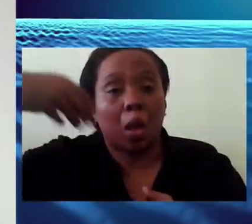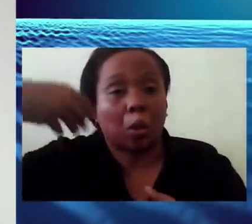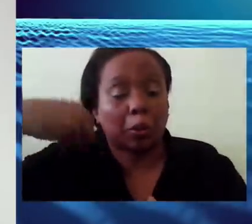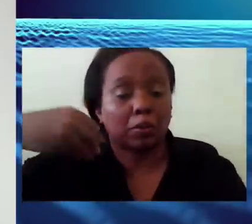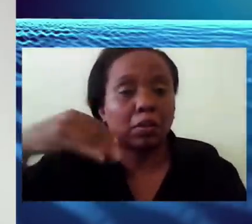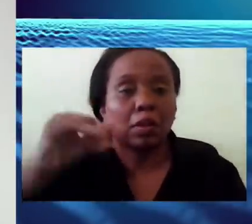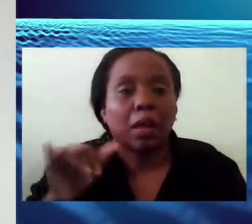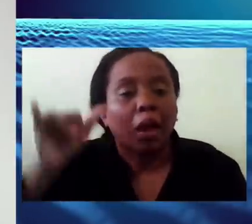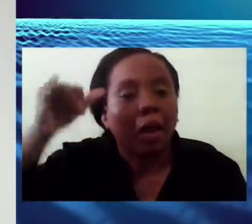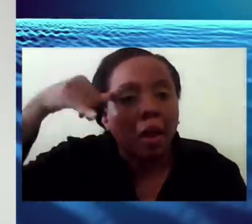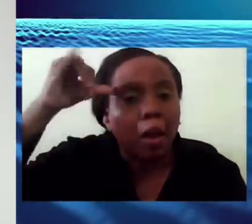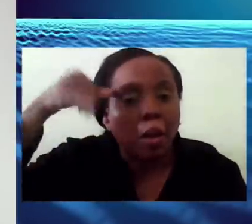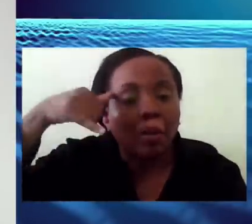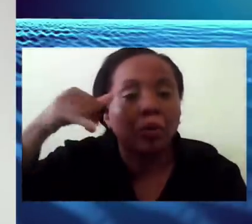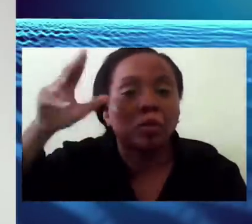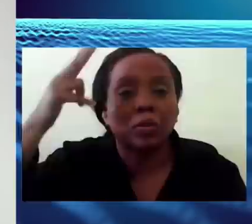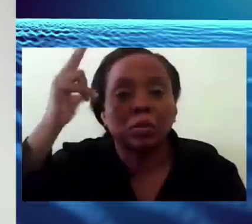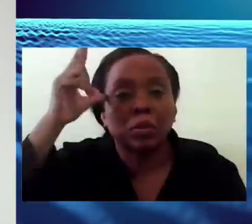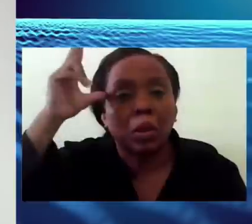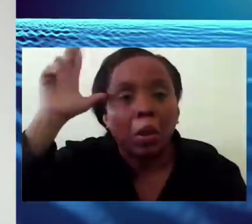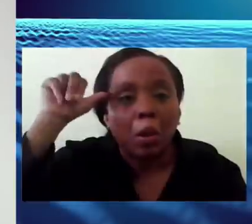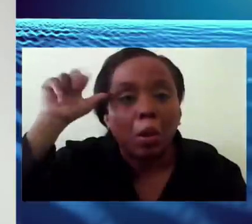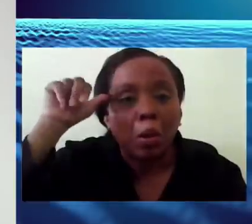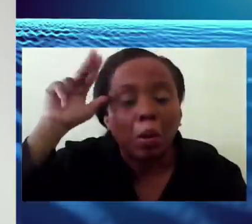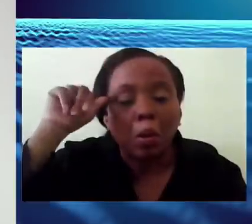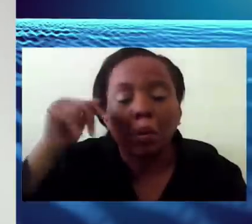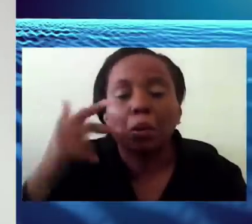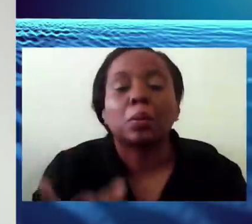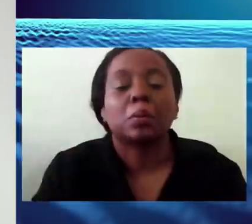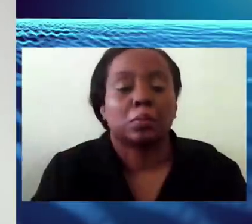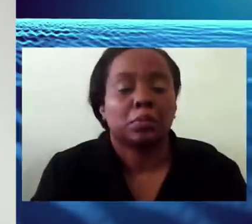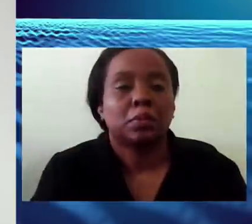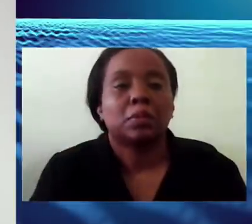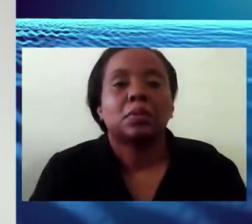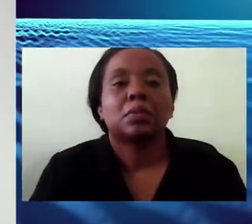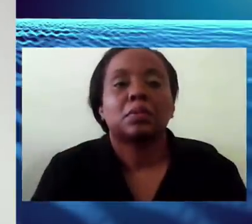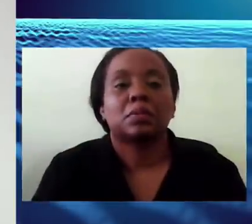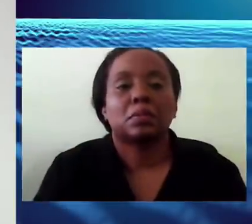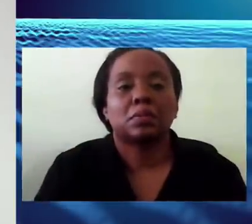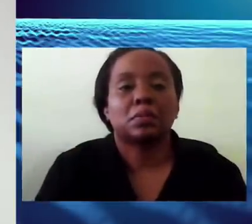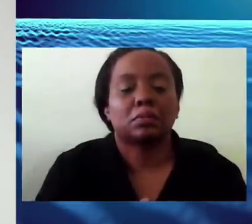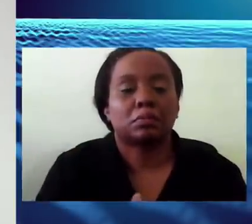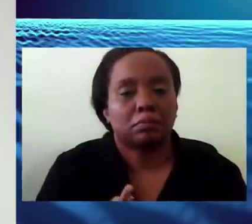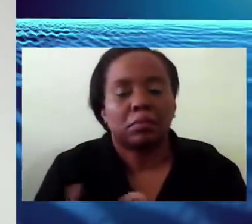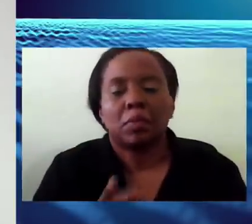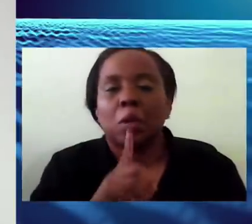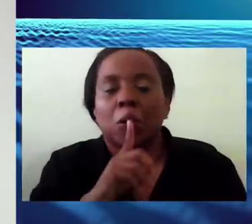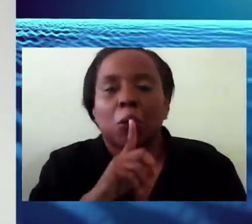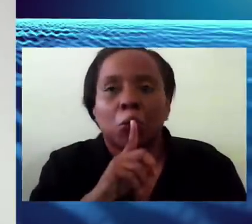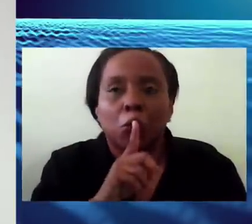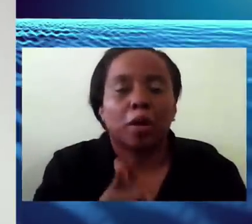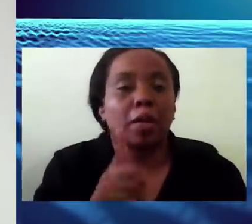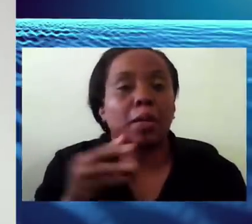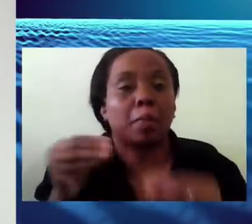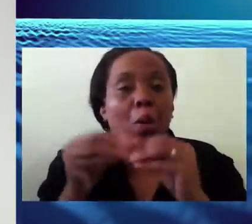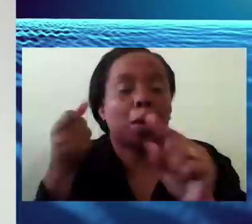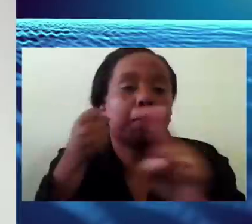to problems with ash fall, and both the falling ash and the ash on the